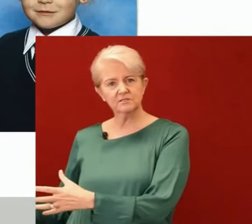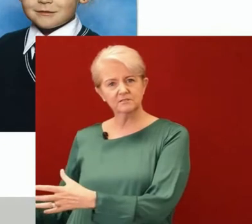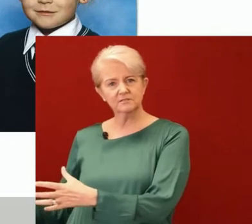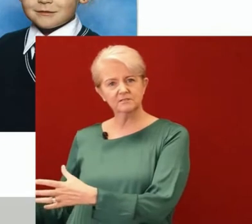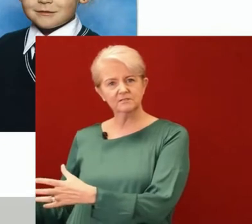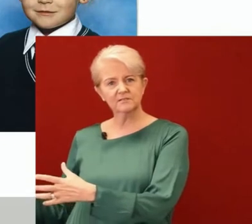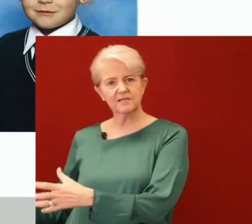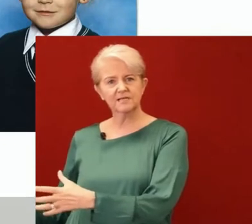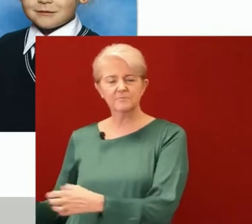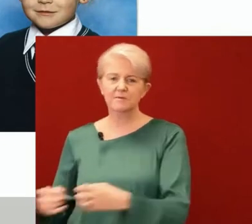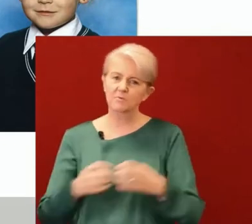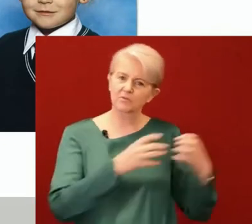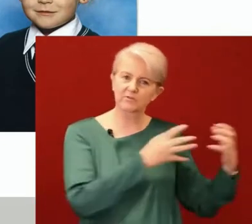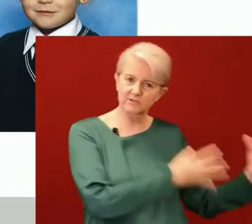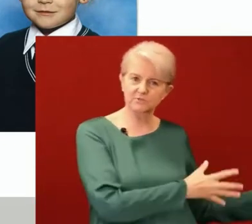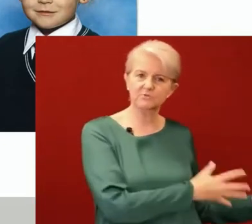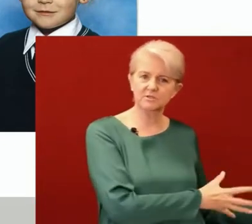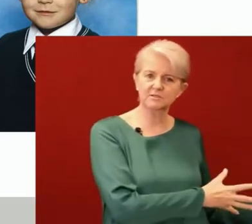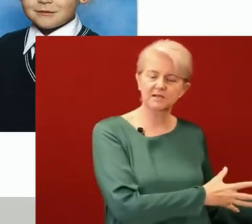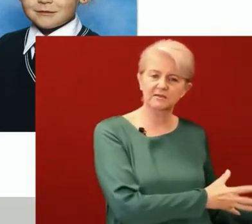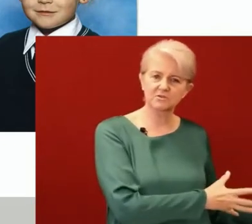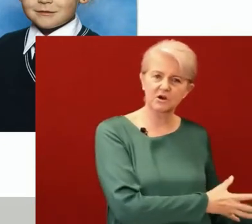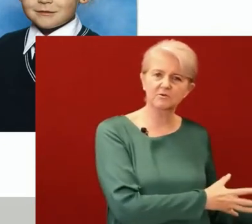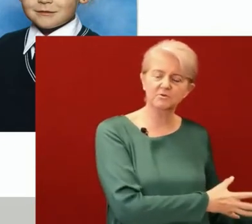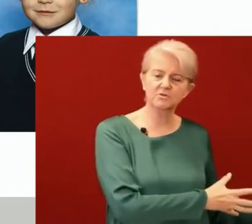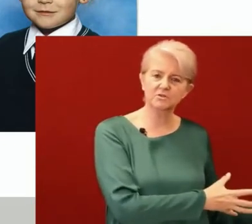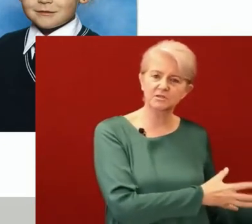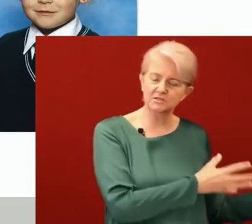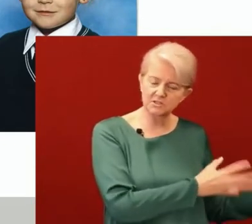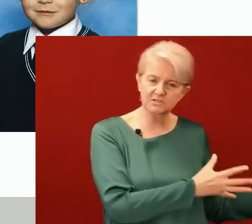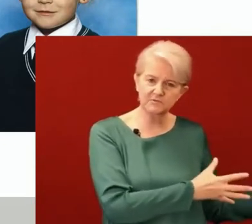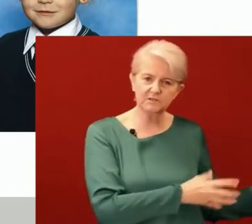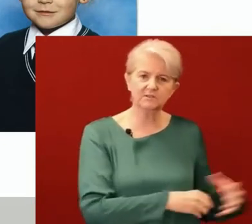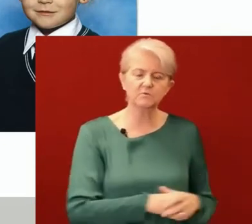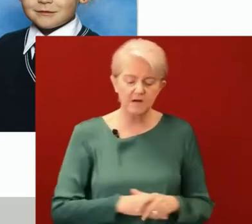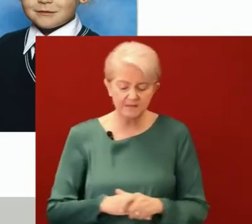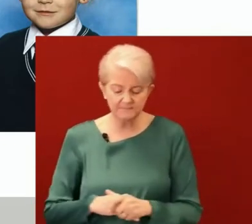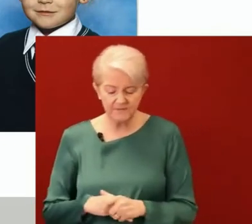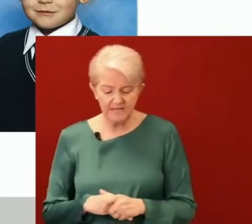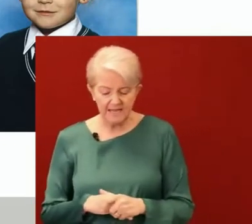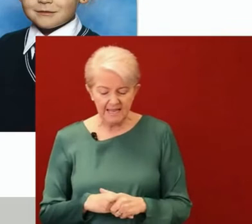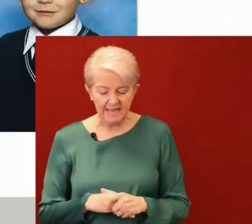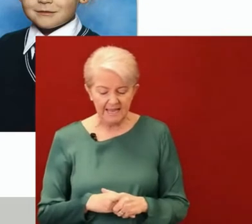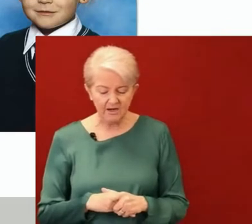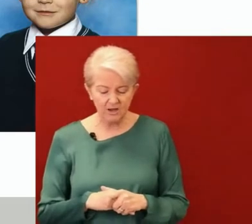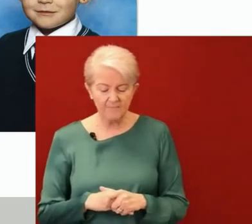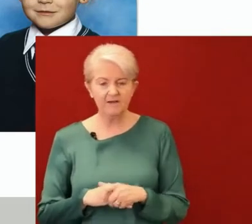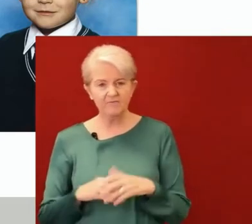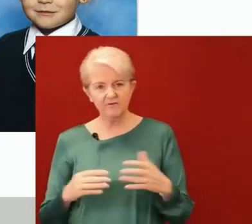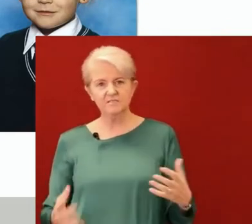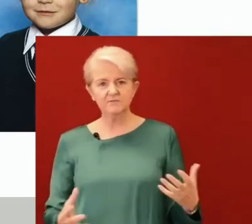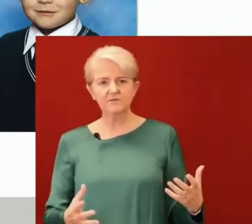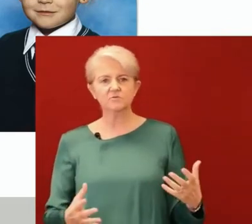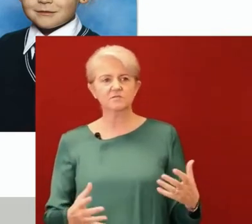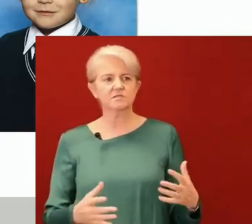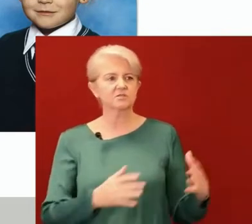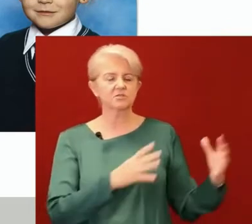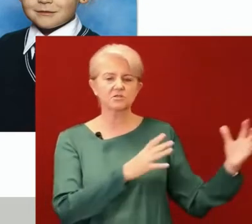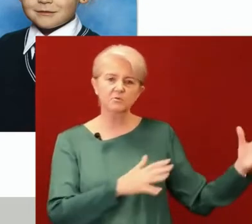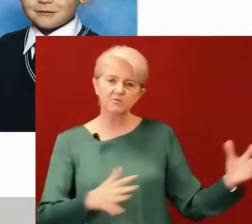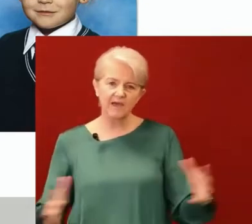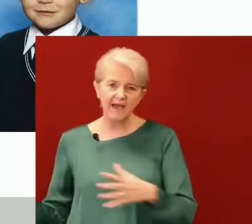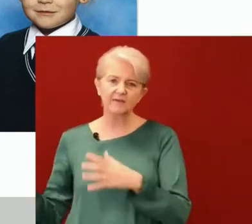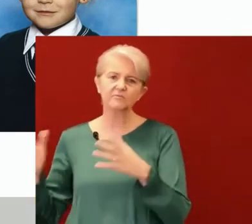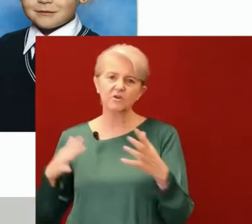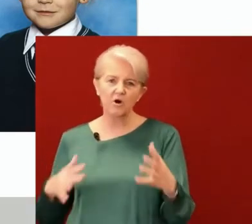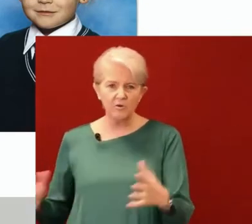children needed me more than the children at the child abuse unit, just for a little while. And I made a very difficult decision